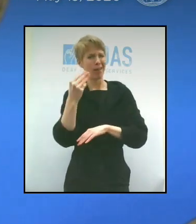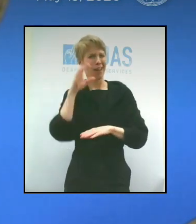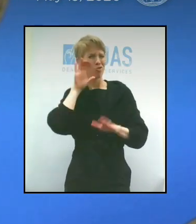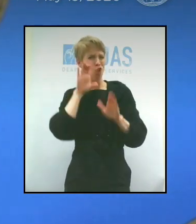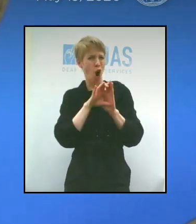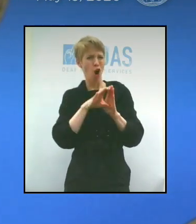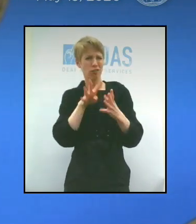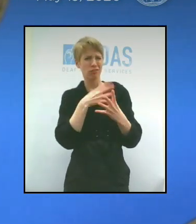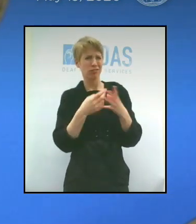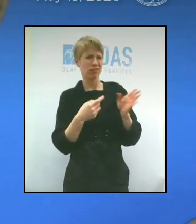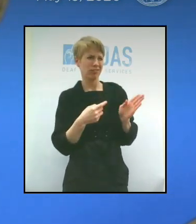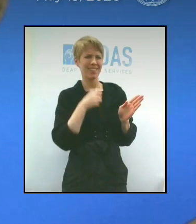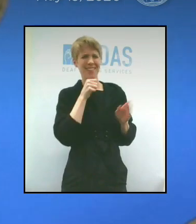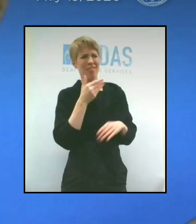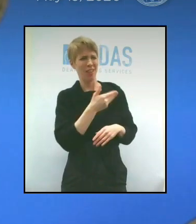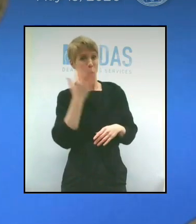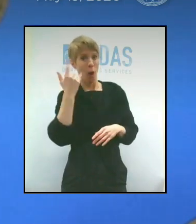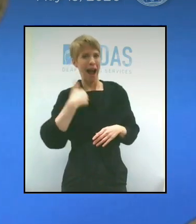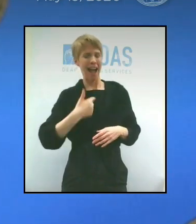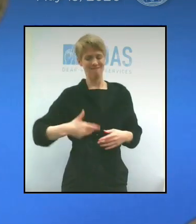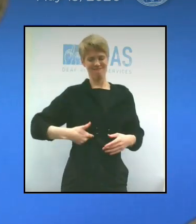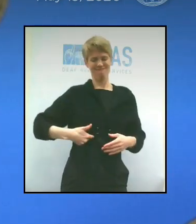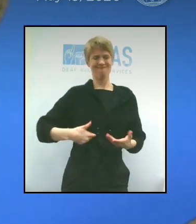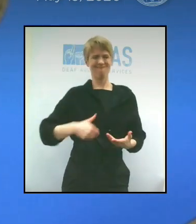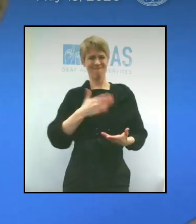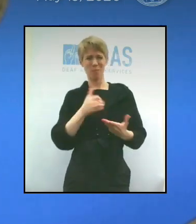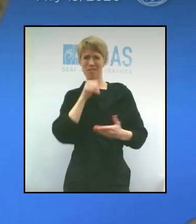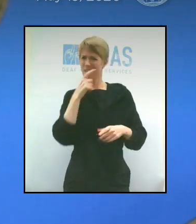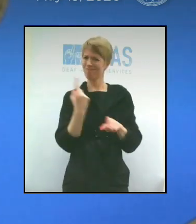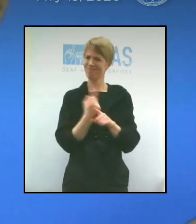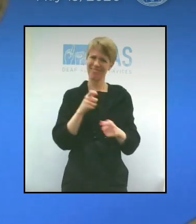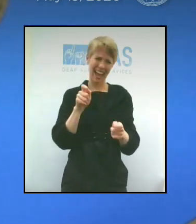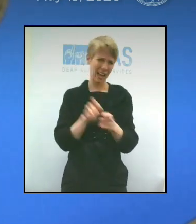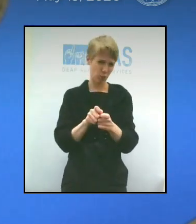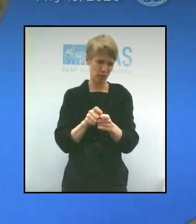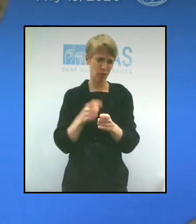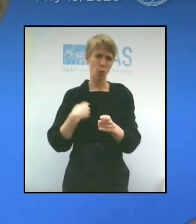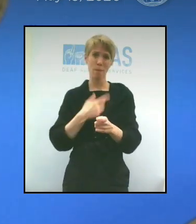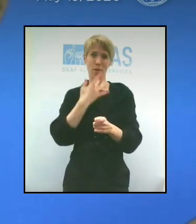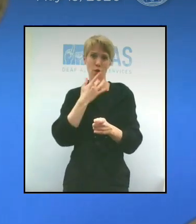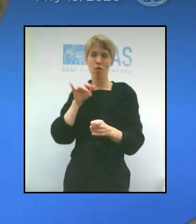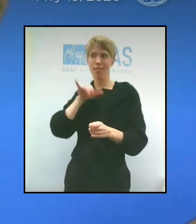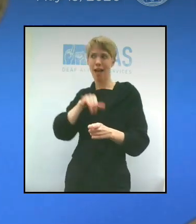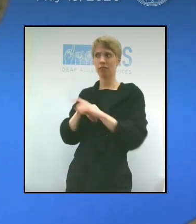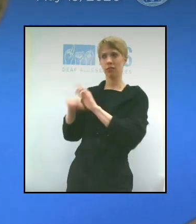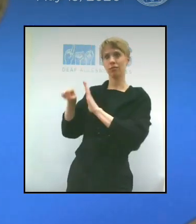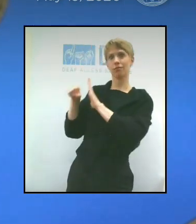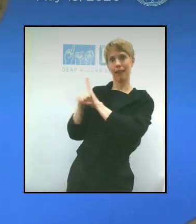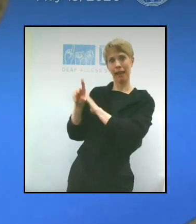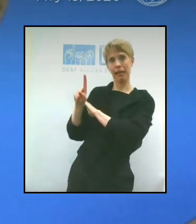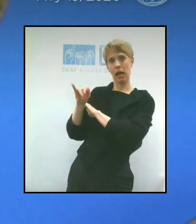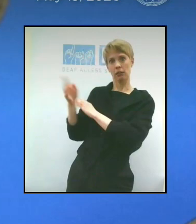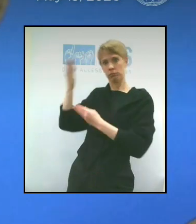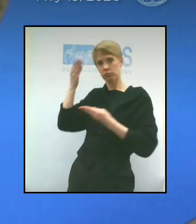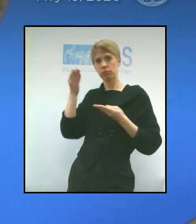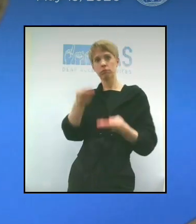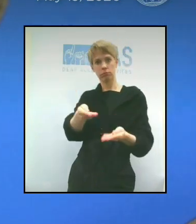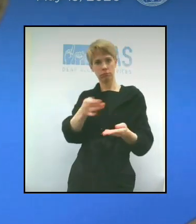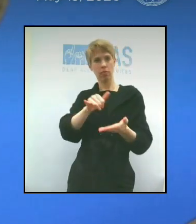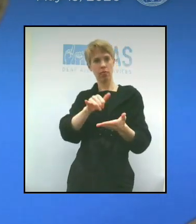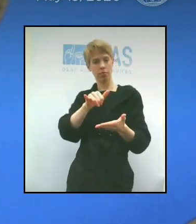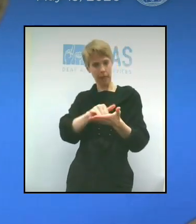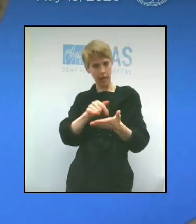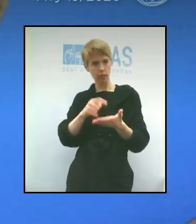wasn't what I felt was 100% accurate, because we wanted the data that New York State was relying on. We have it now, and that's what I released today.